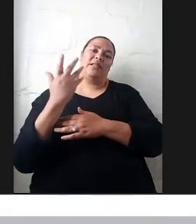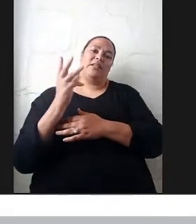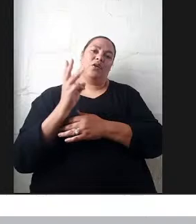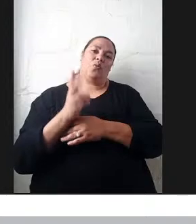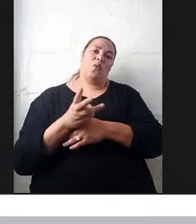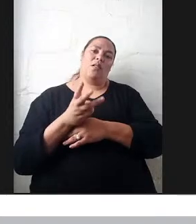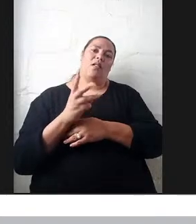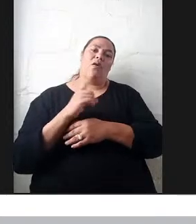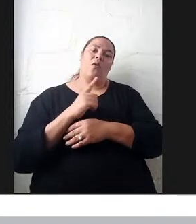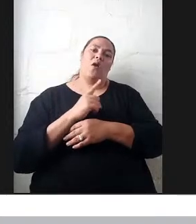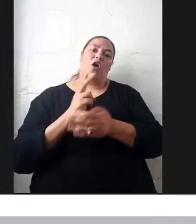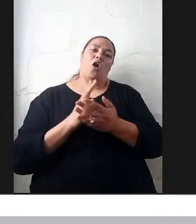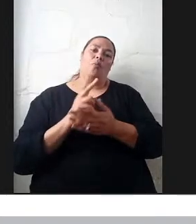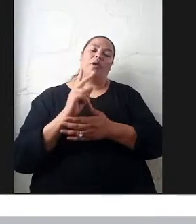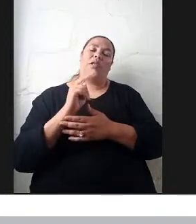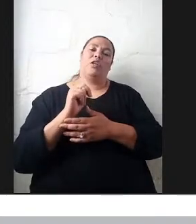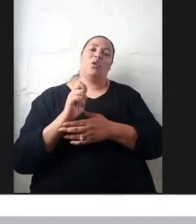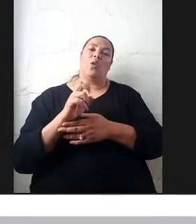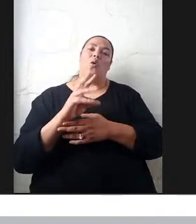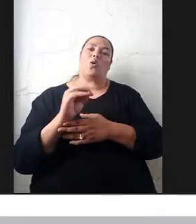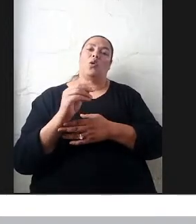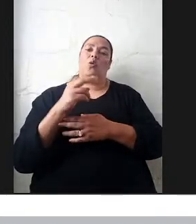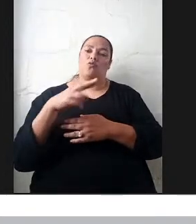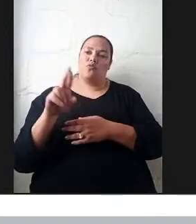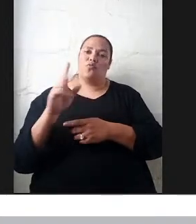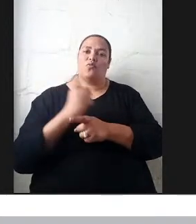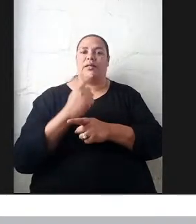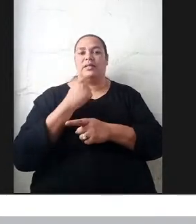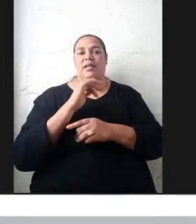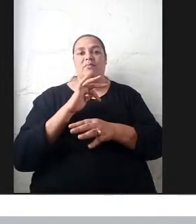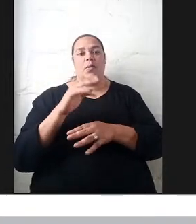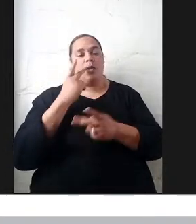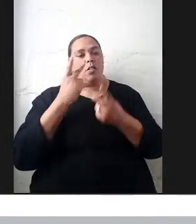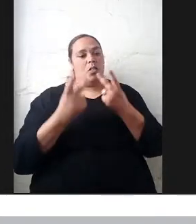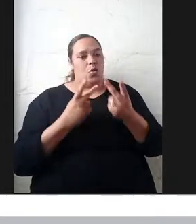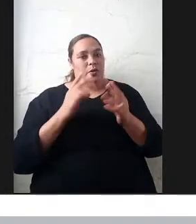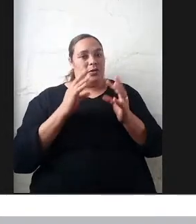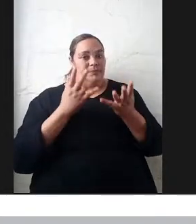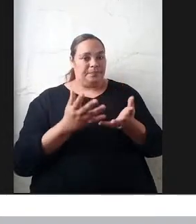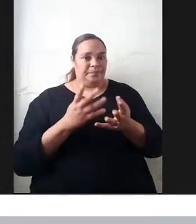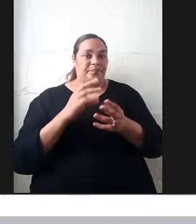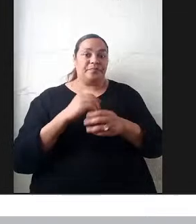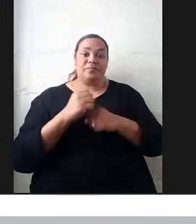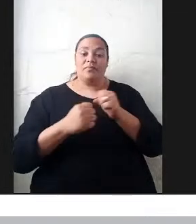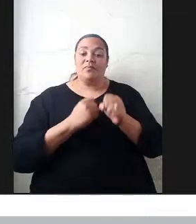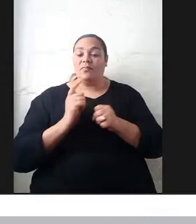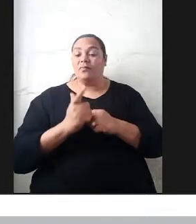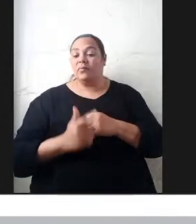Honourable Nkondlo quite rightly said, you know, if people look at this in years to come on YouTube